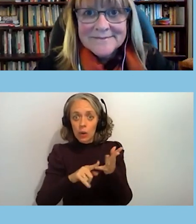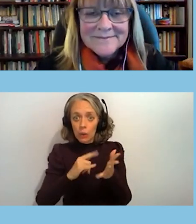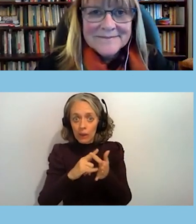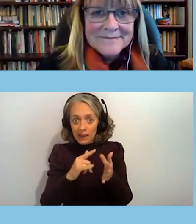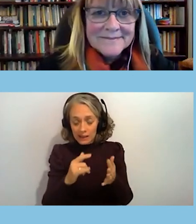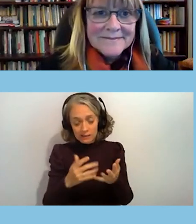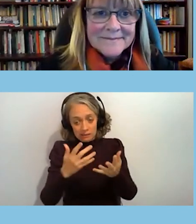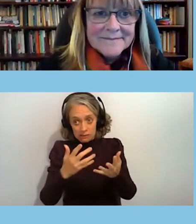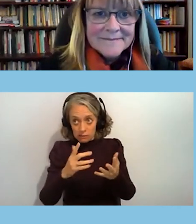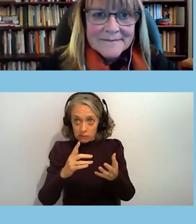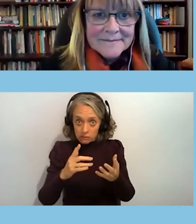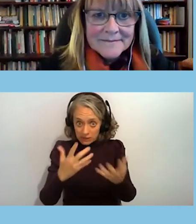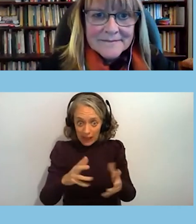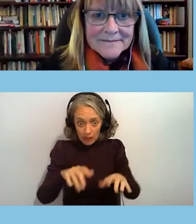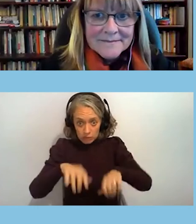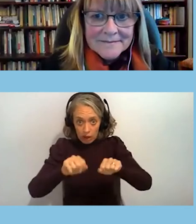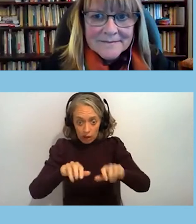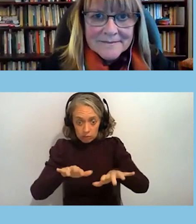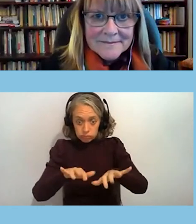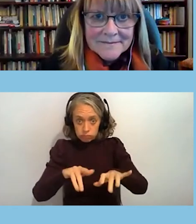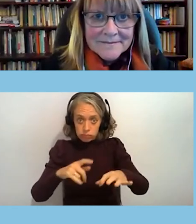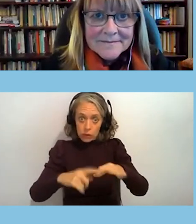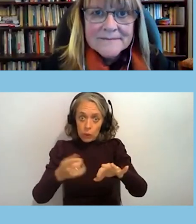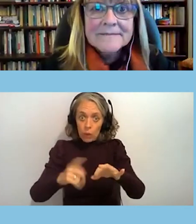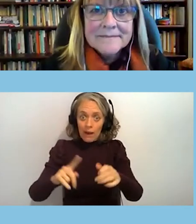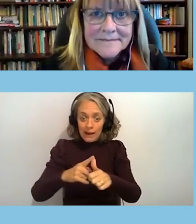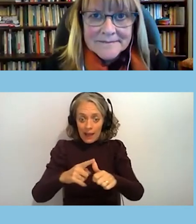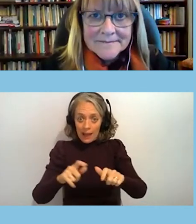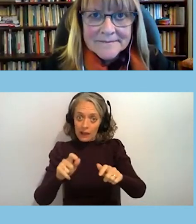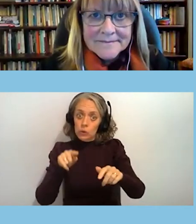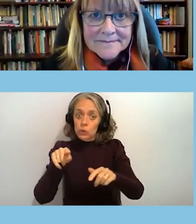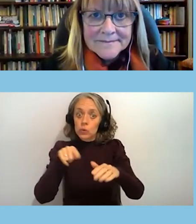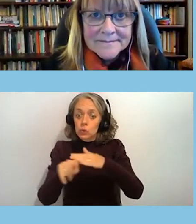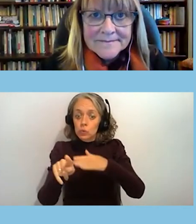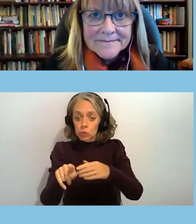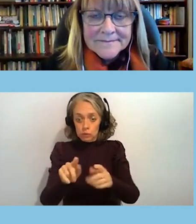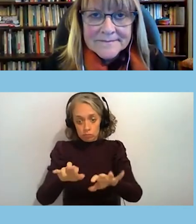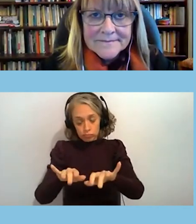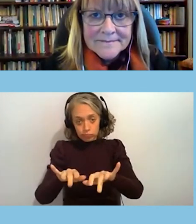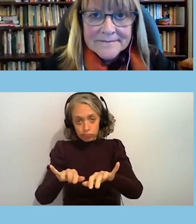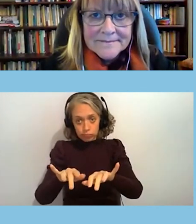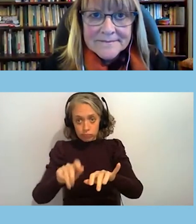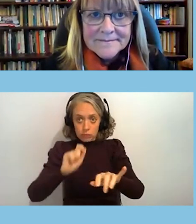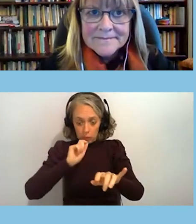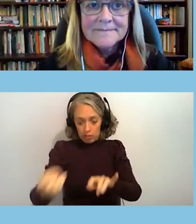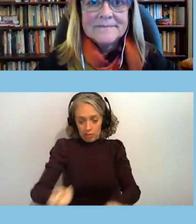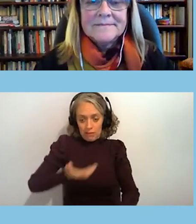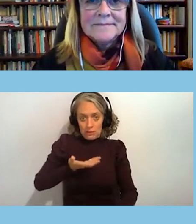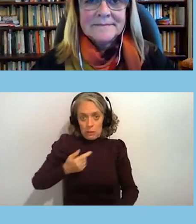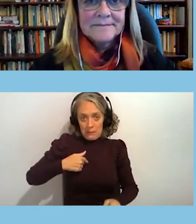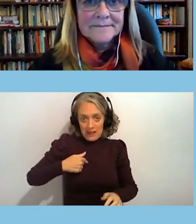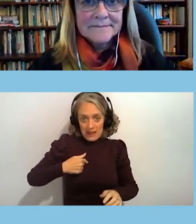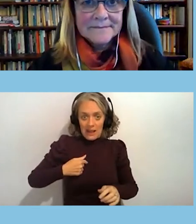those questions. You can pop them into the Q&A box on YouTube, and they'll be channeled through to me here, and I'll put